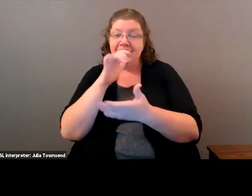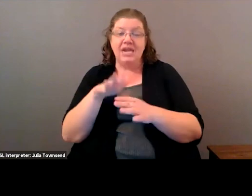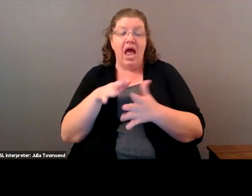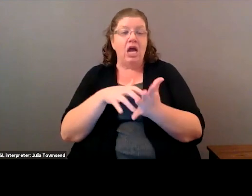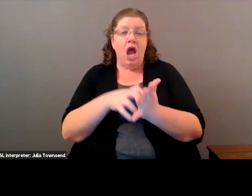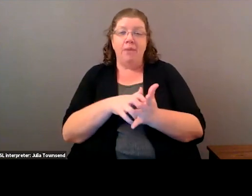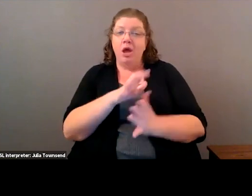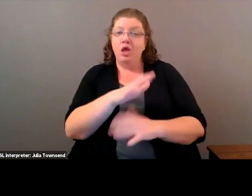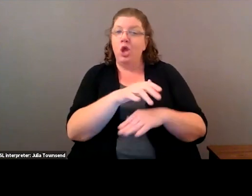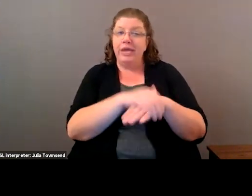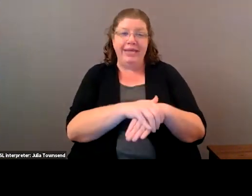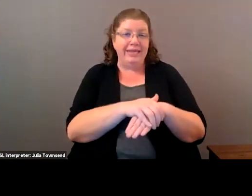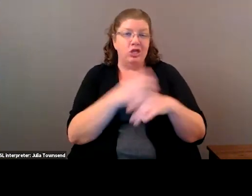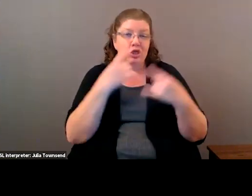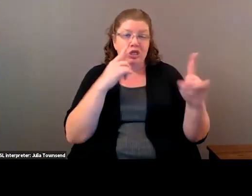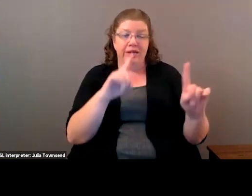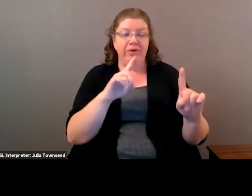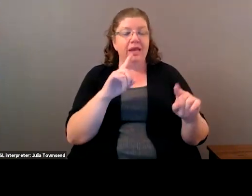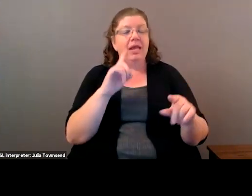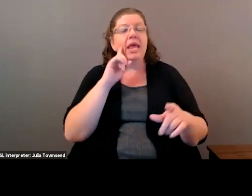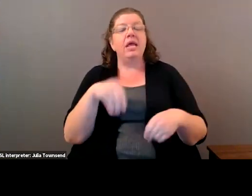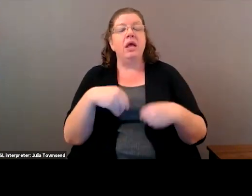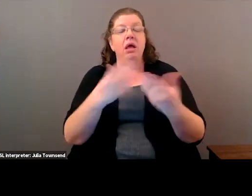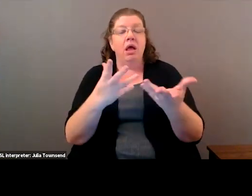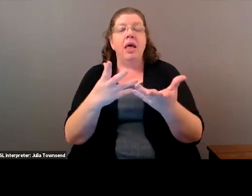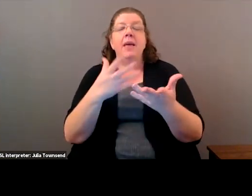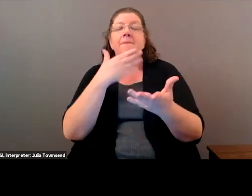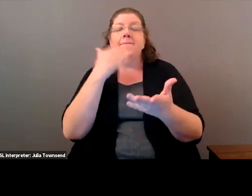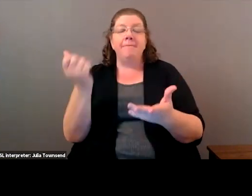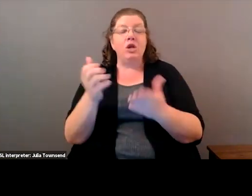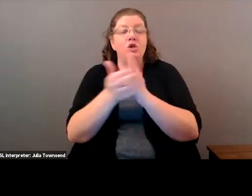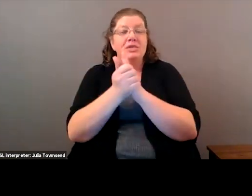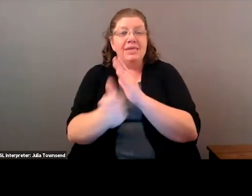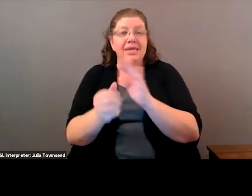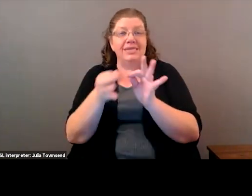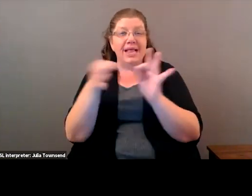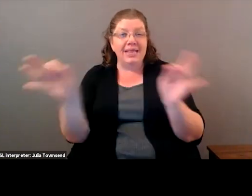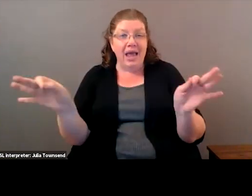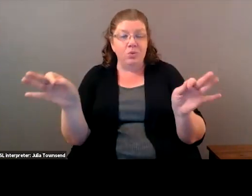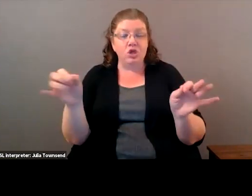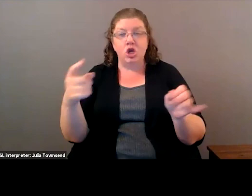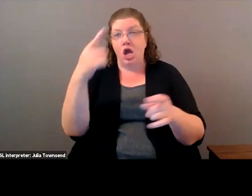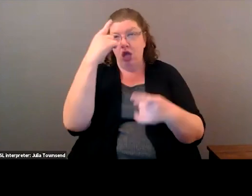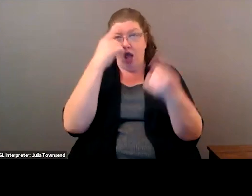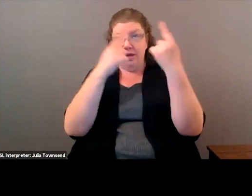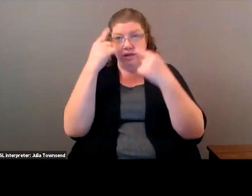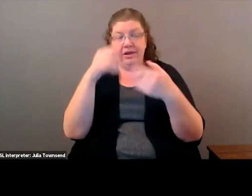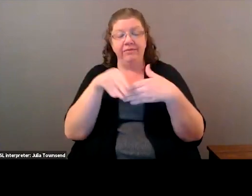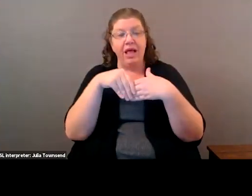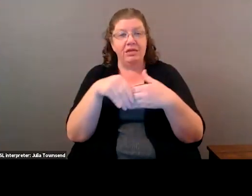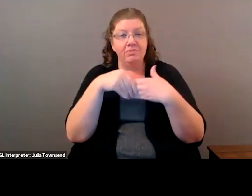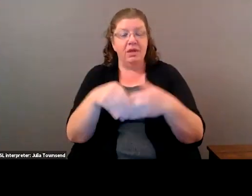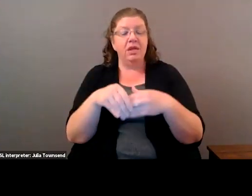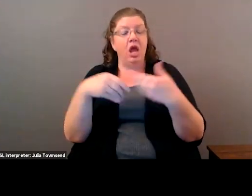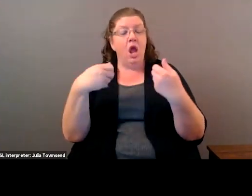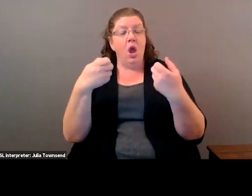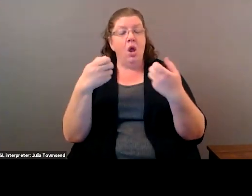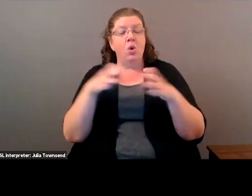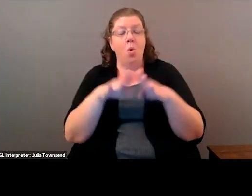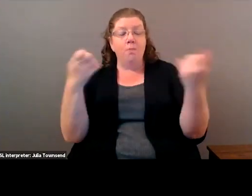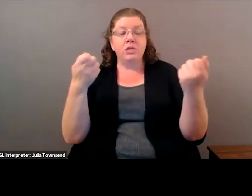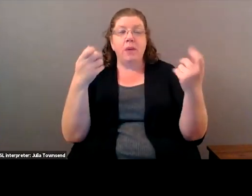greater metalinguistic skills, cognitive flexibility, and opens doors both socially and economically for these